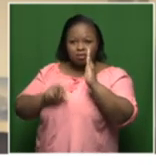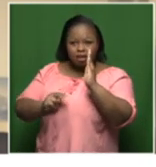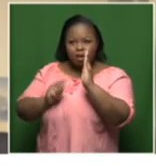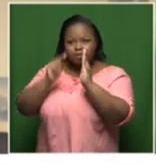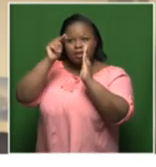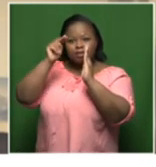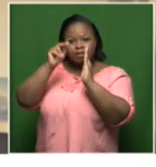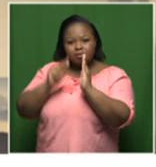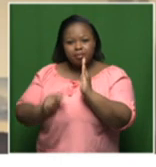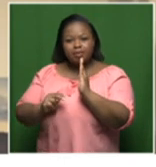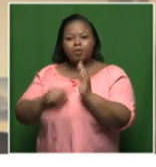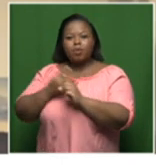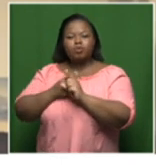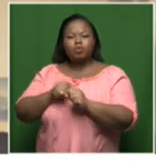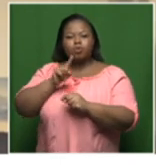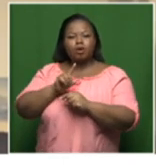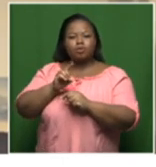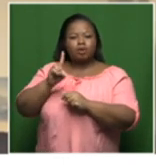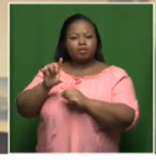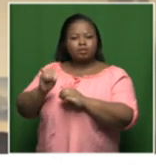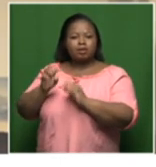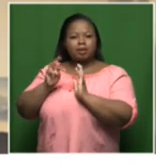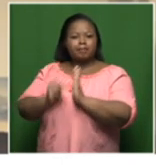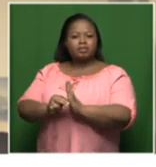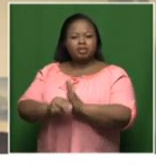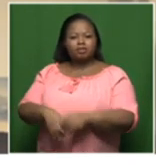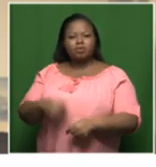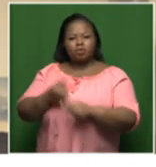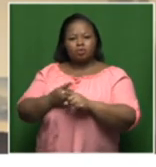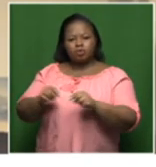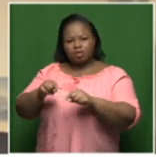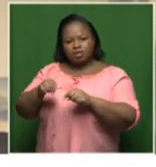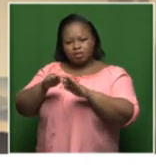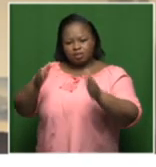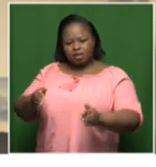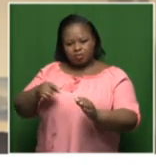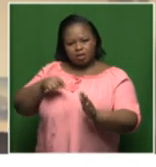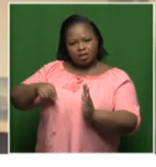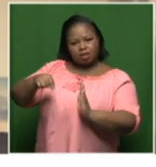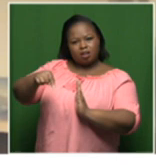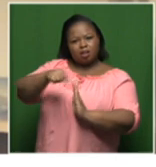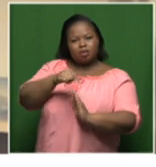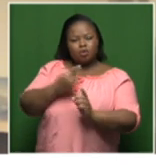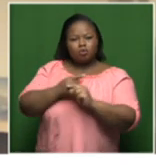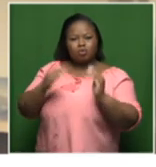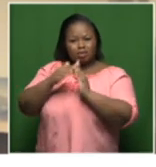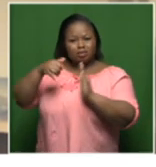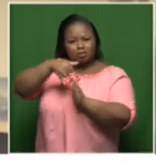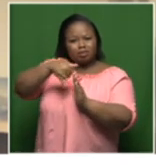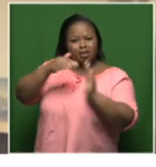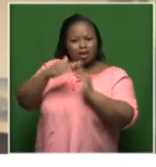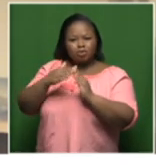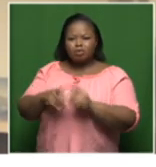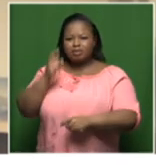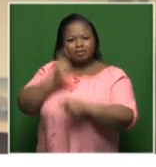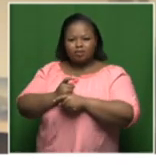and then every kind of 110 meters, you're running past your dining room table. It's just really hard to get into any kind of